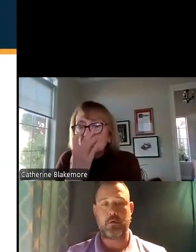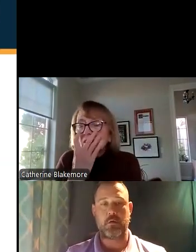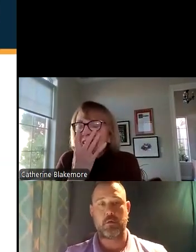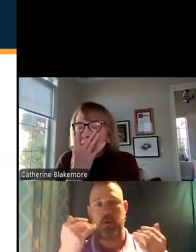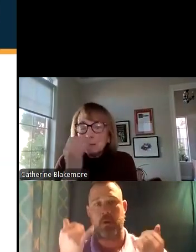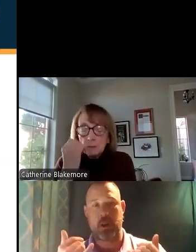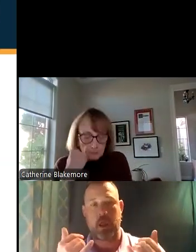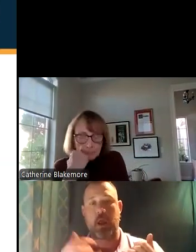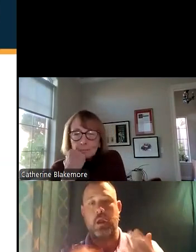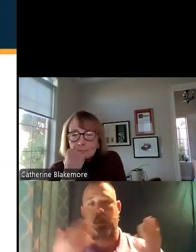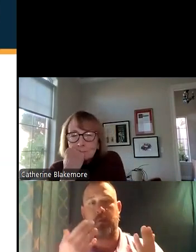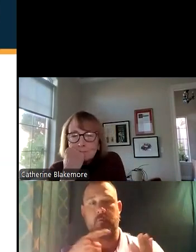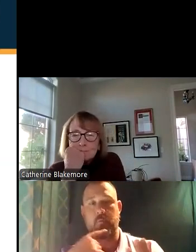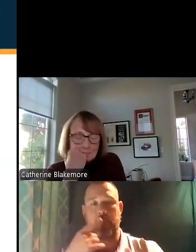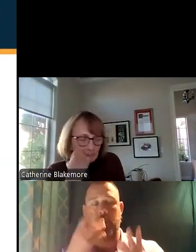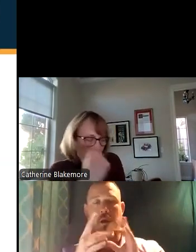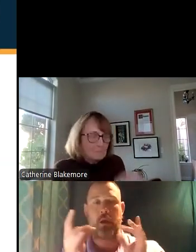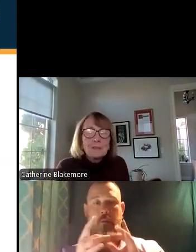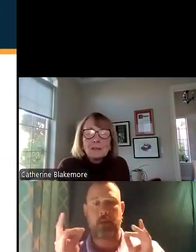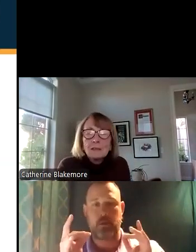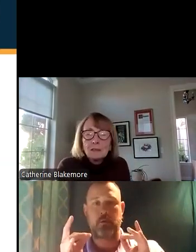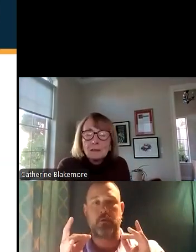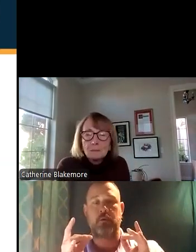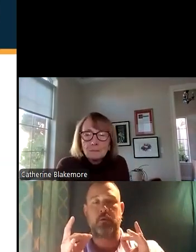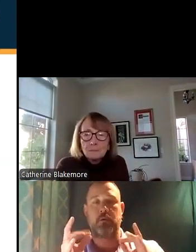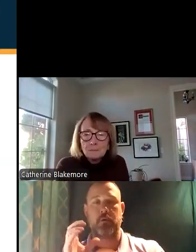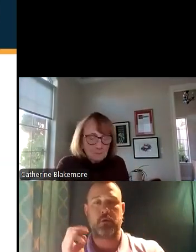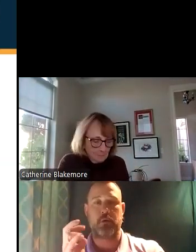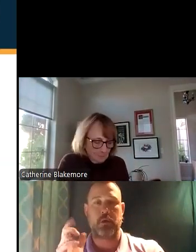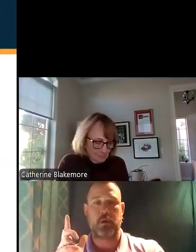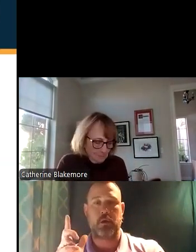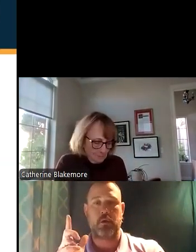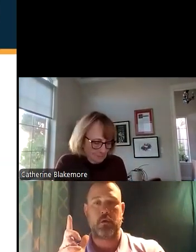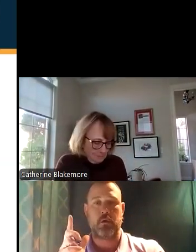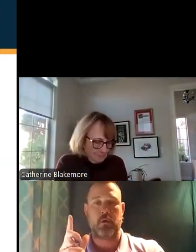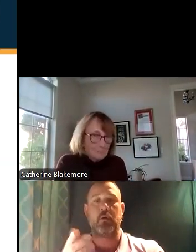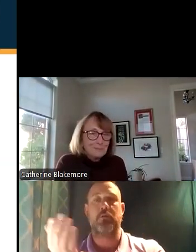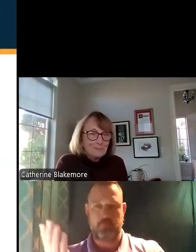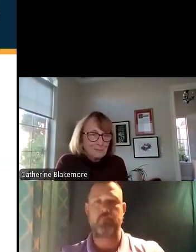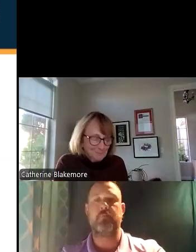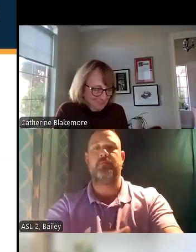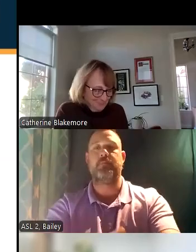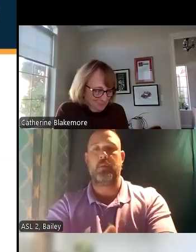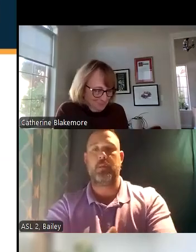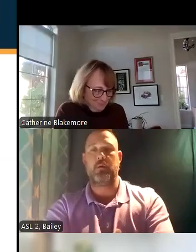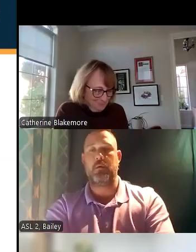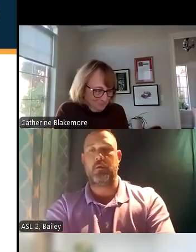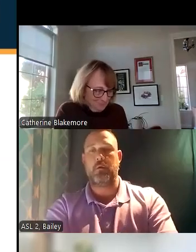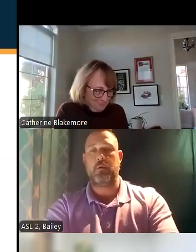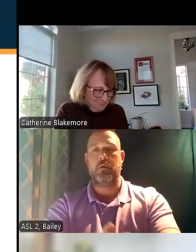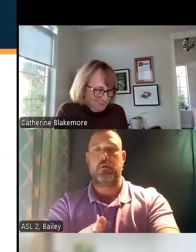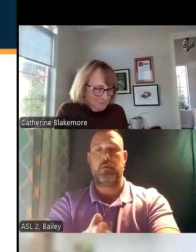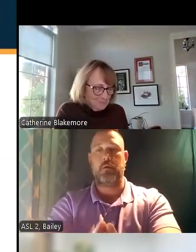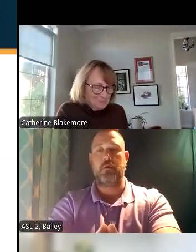now here for a public comment. Carol, are Happy you to help. able to? Thank you. Thank